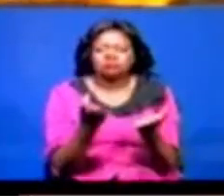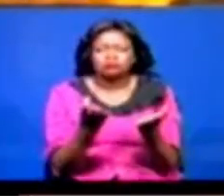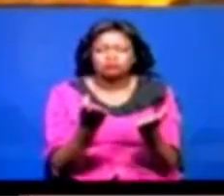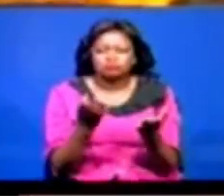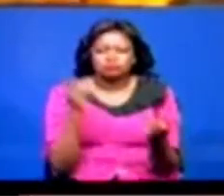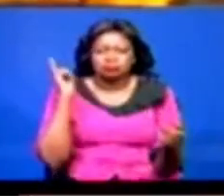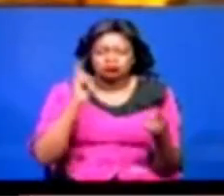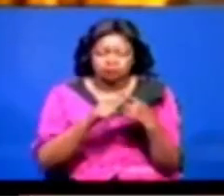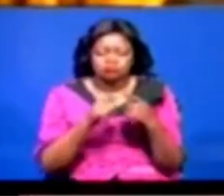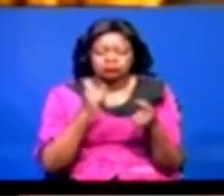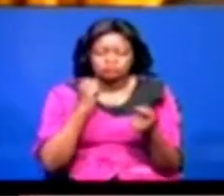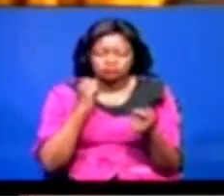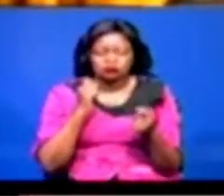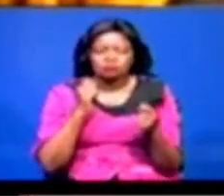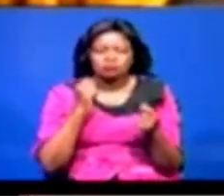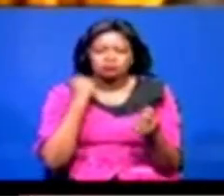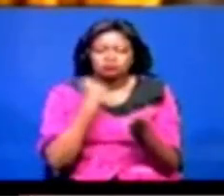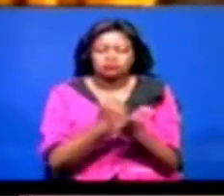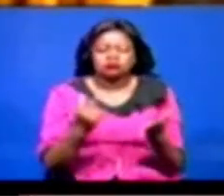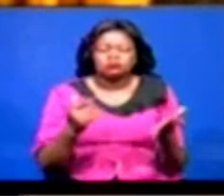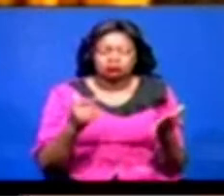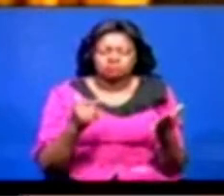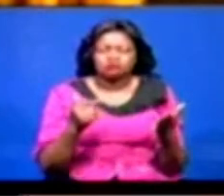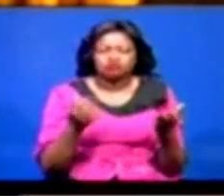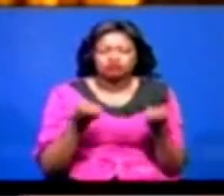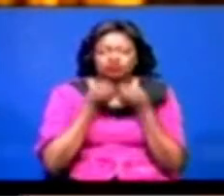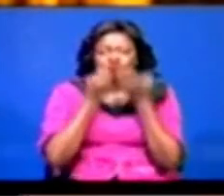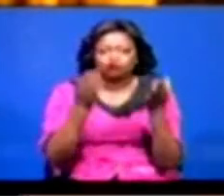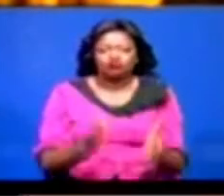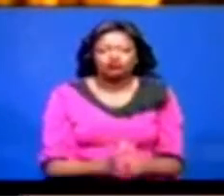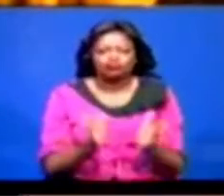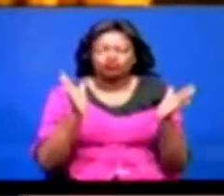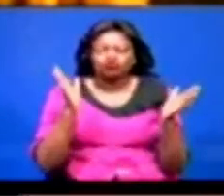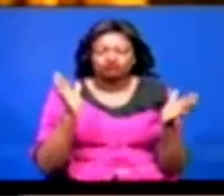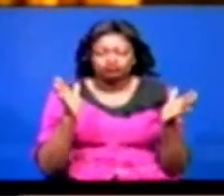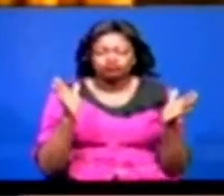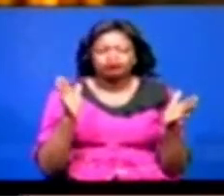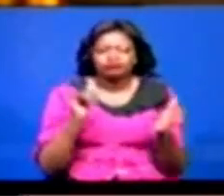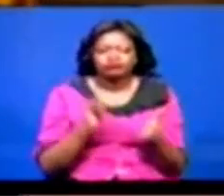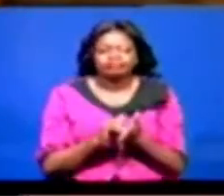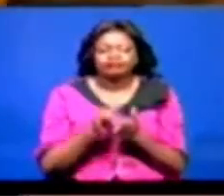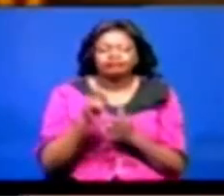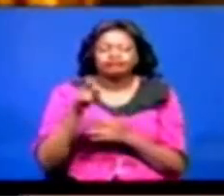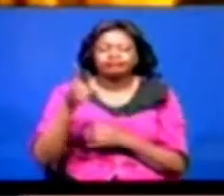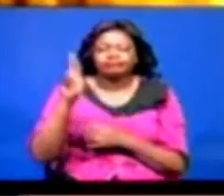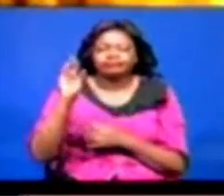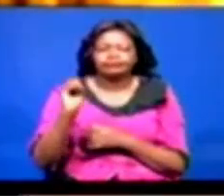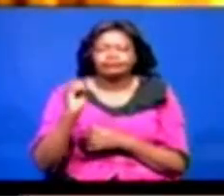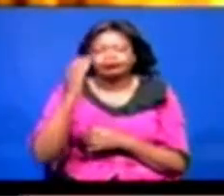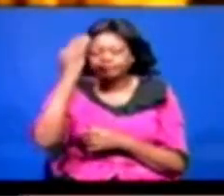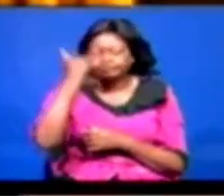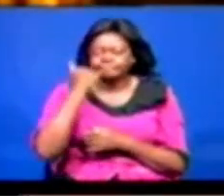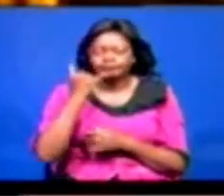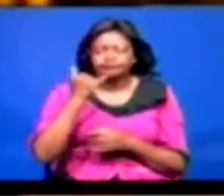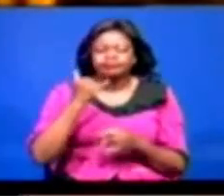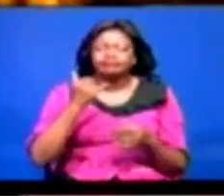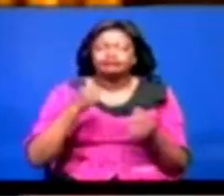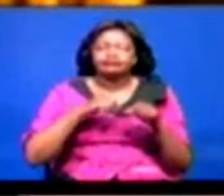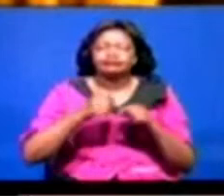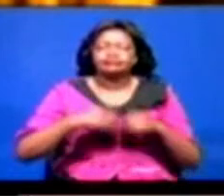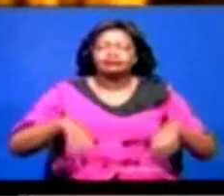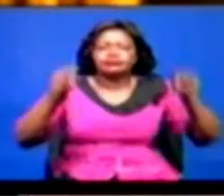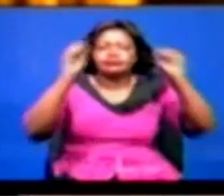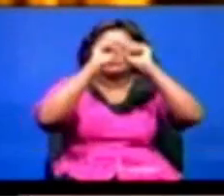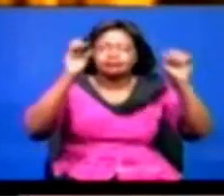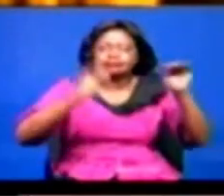inform the general public. The chairman informed the general public that he is the returning officer for purposes of the presidential election. He didn't need to do it,